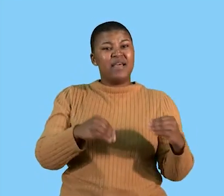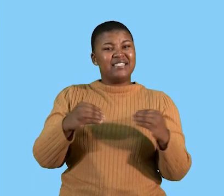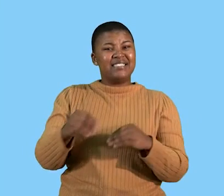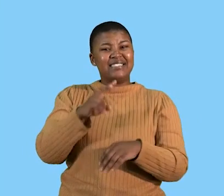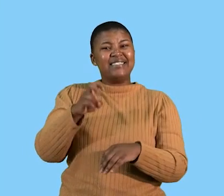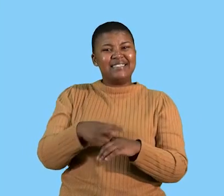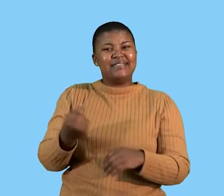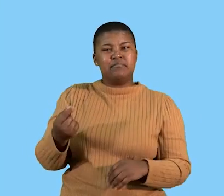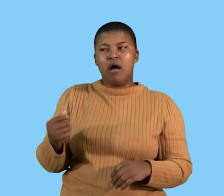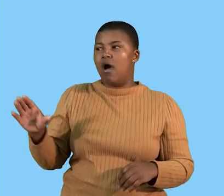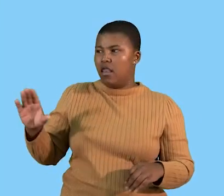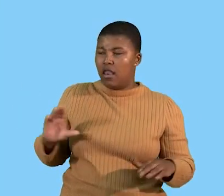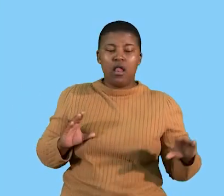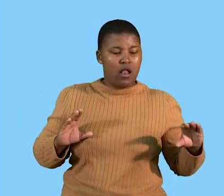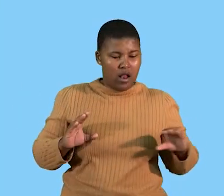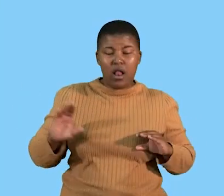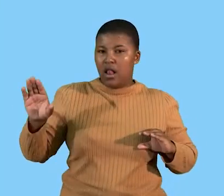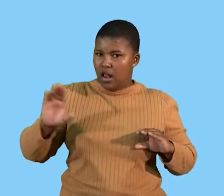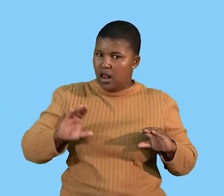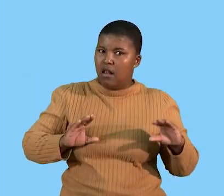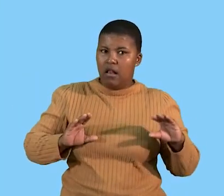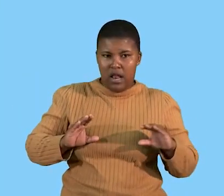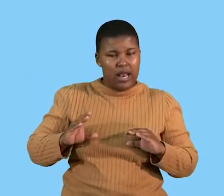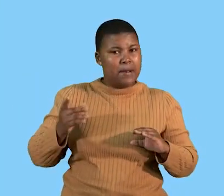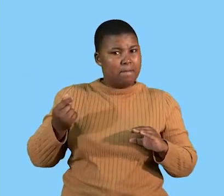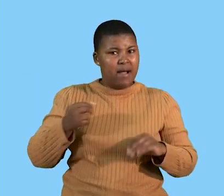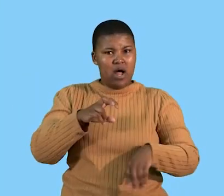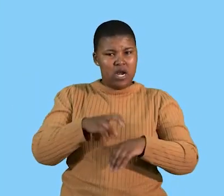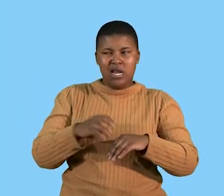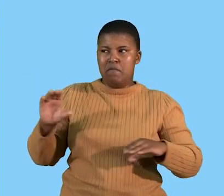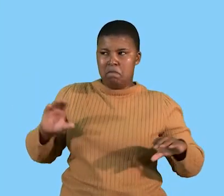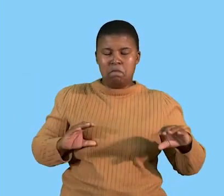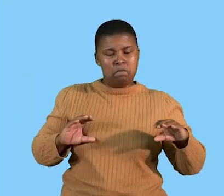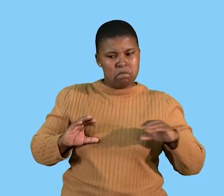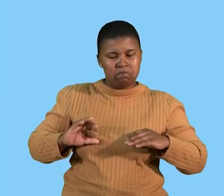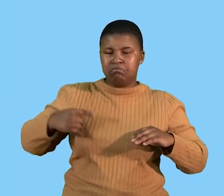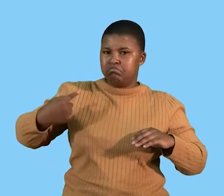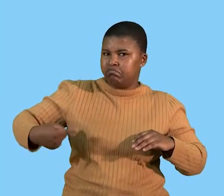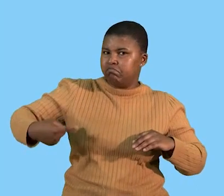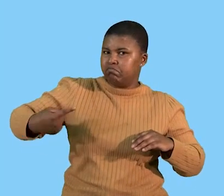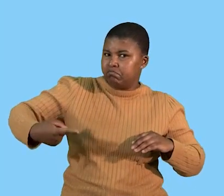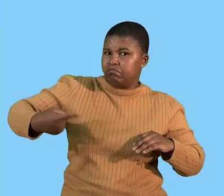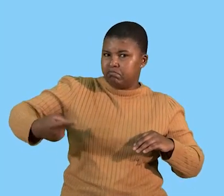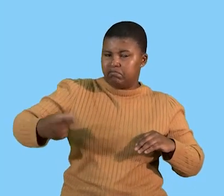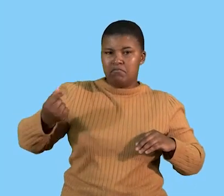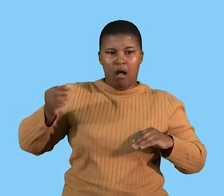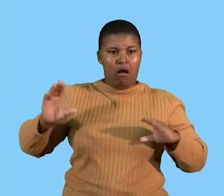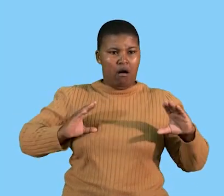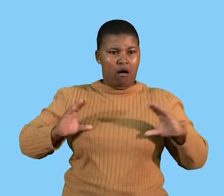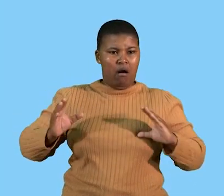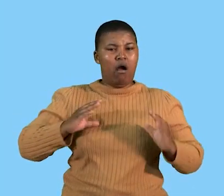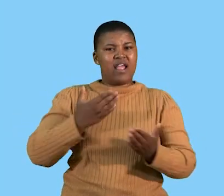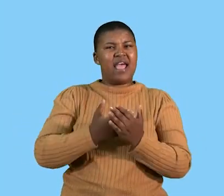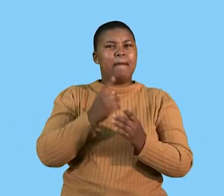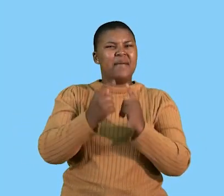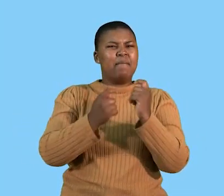a regular stream of income. We need money to flow into the business regularly so we can pay our bills